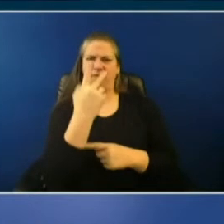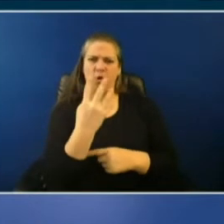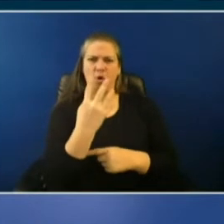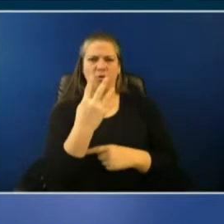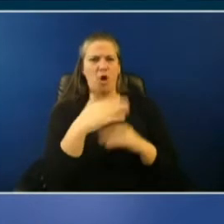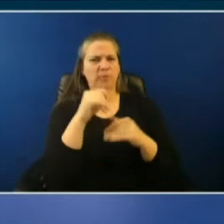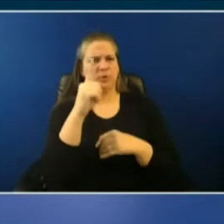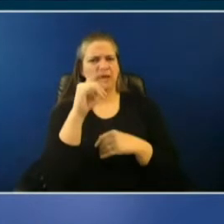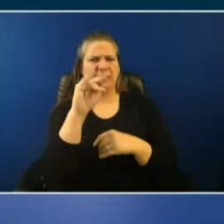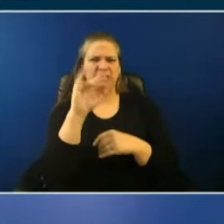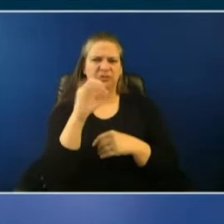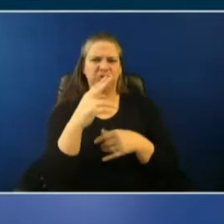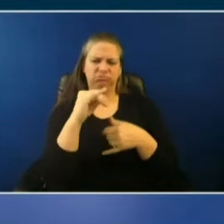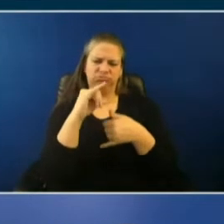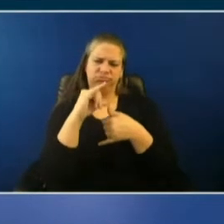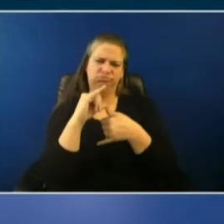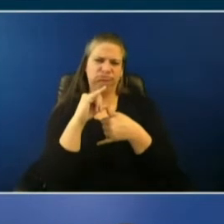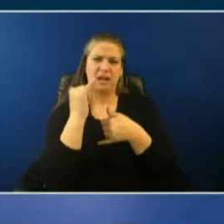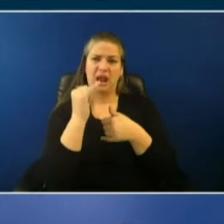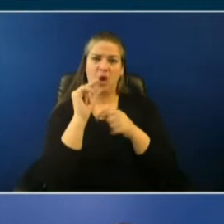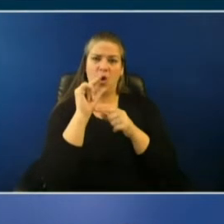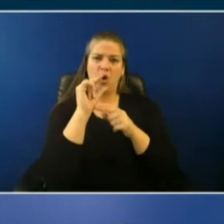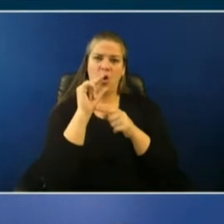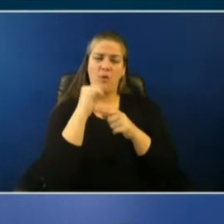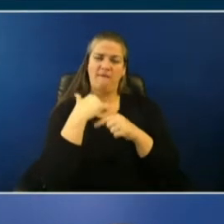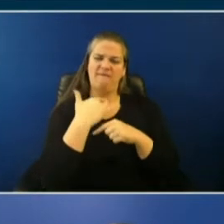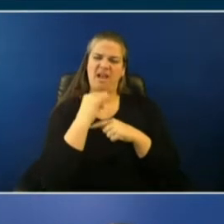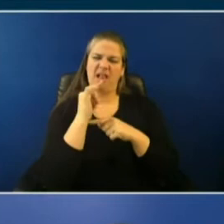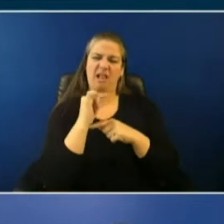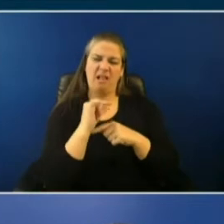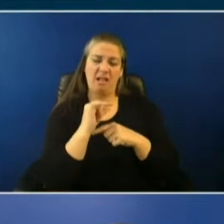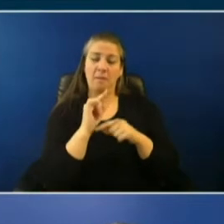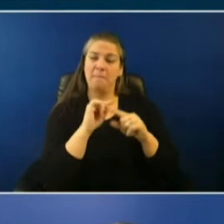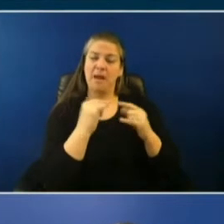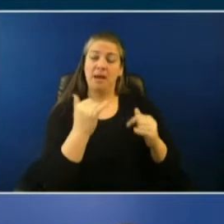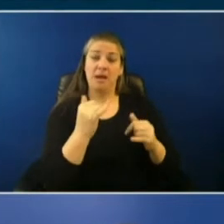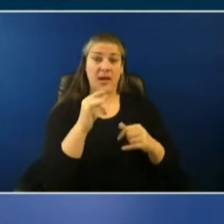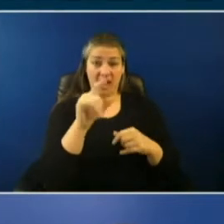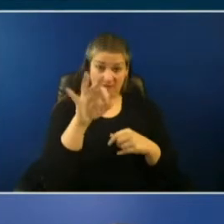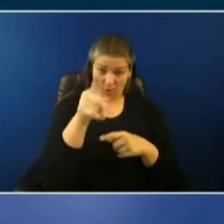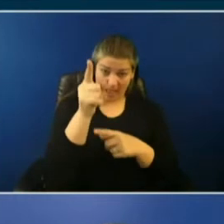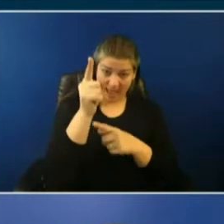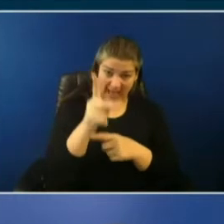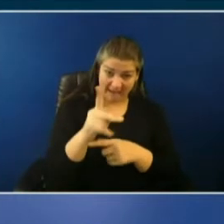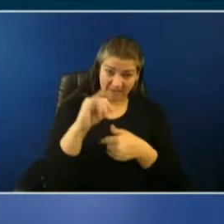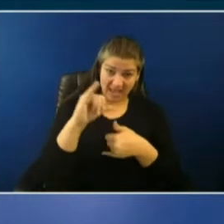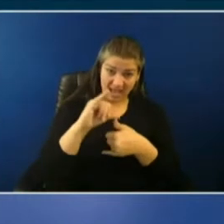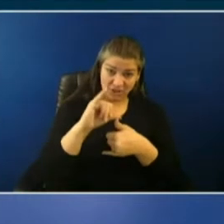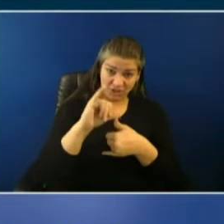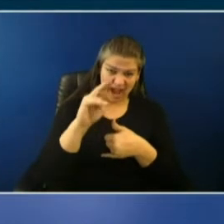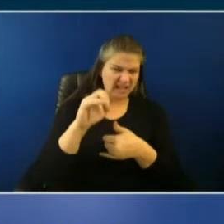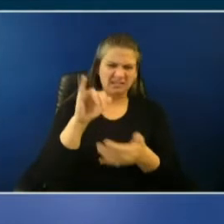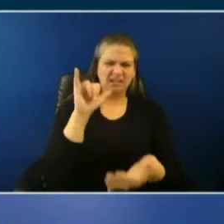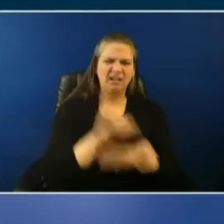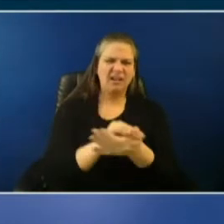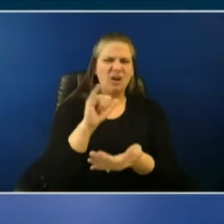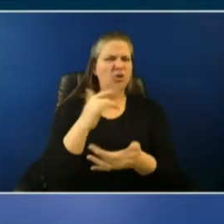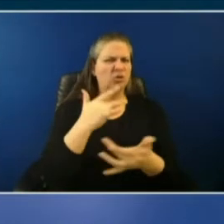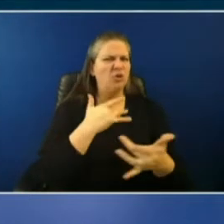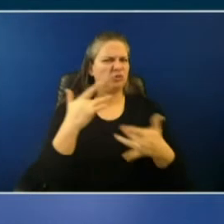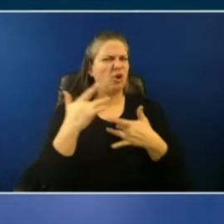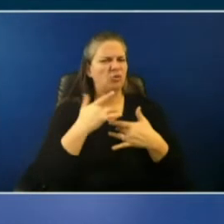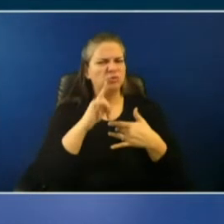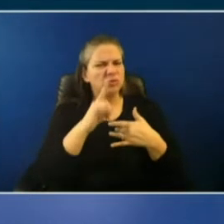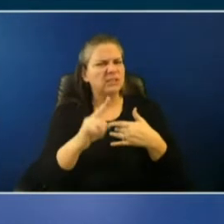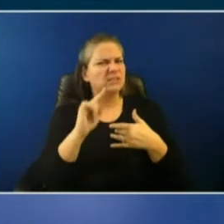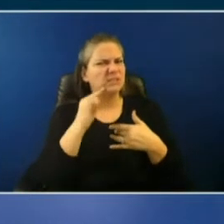been somewhat downgraded, but if you get hit with a 1/2 inch of ice, it is very concerning and very serious.